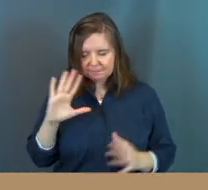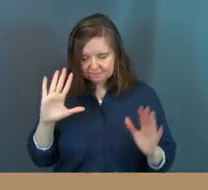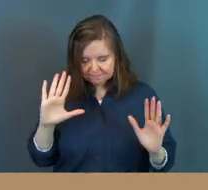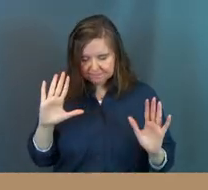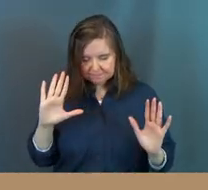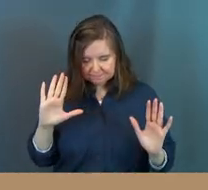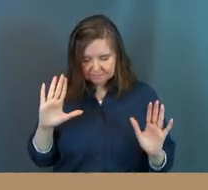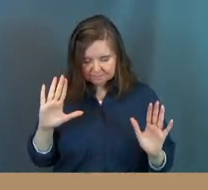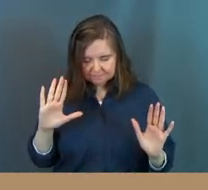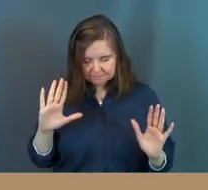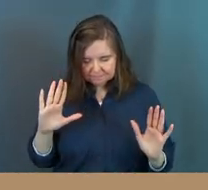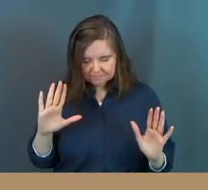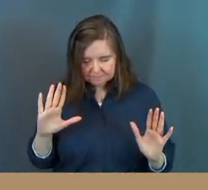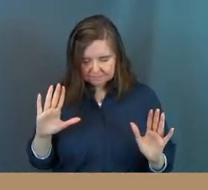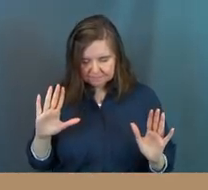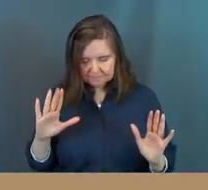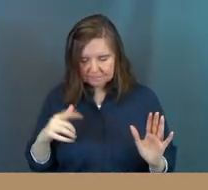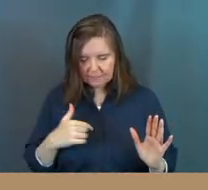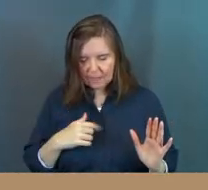what?